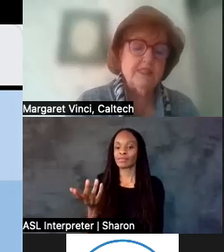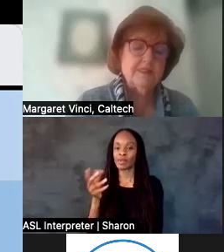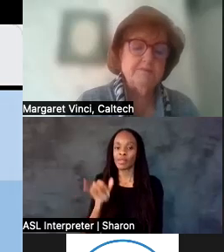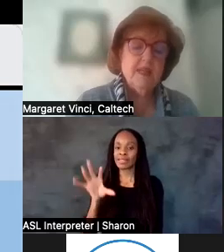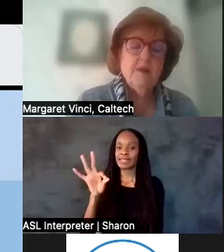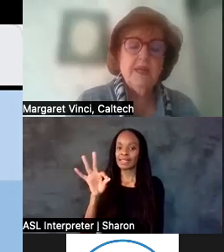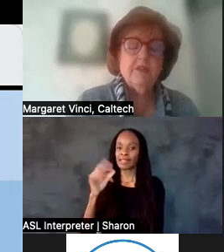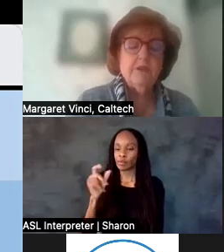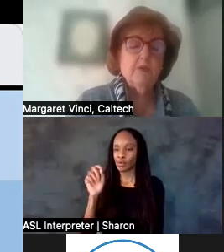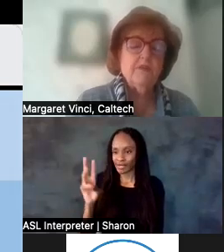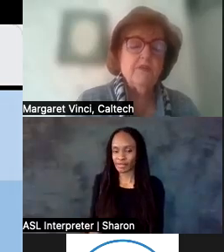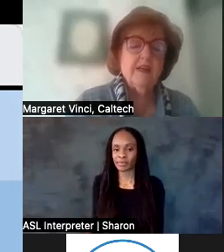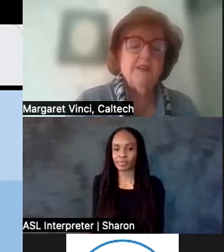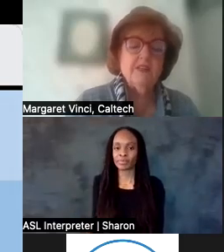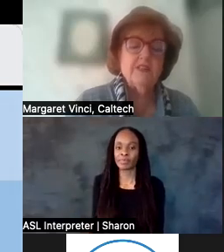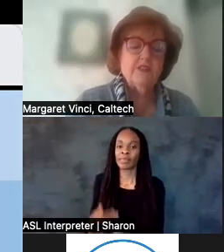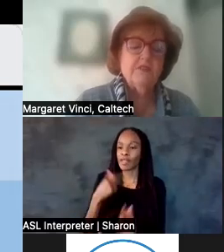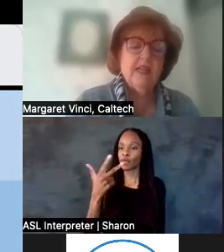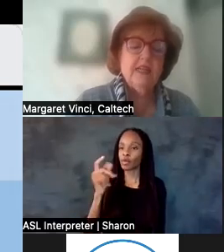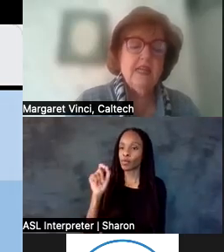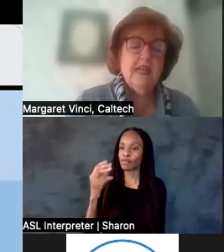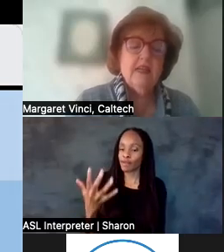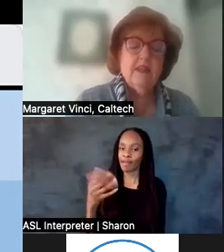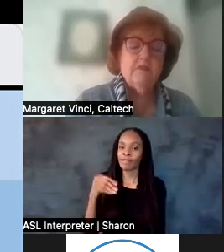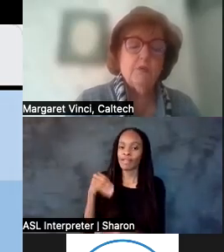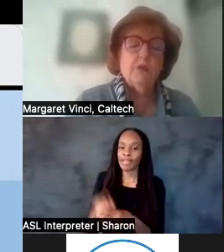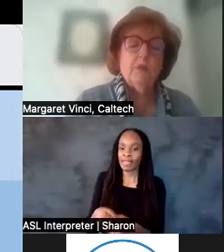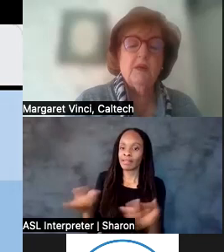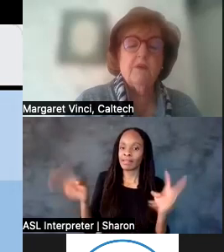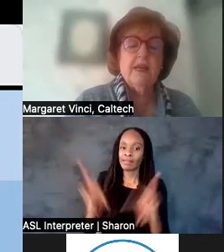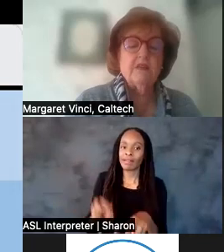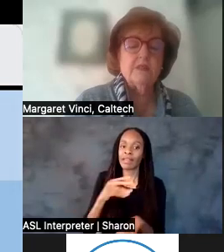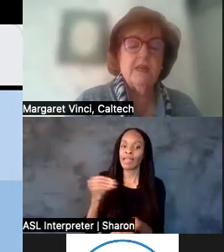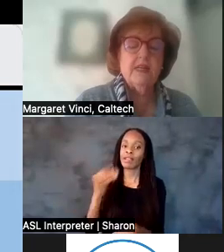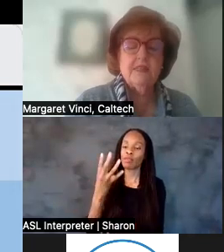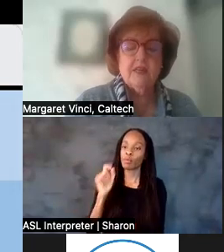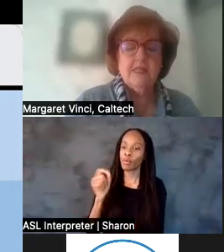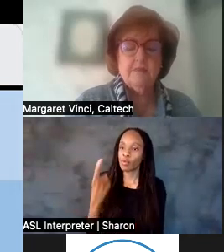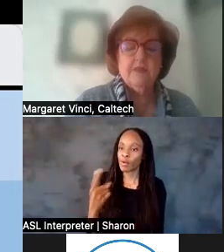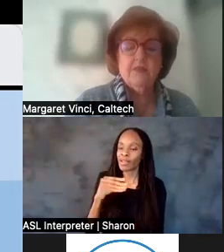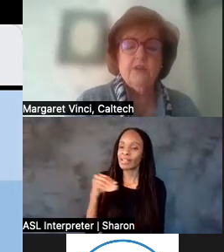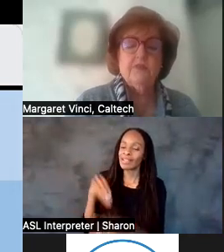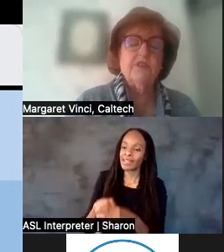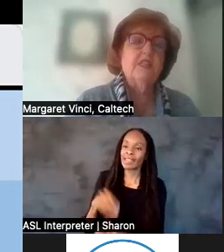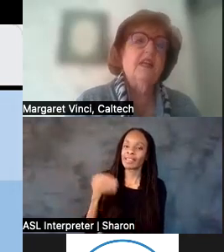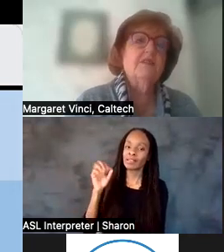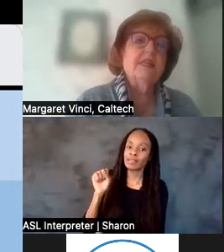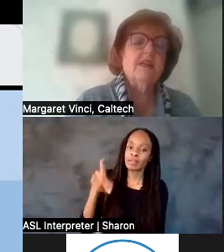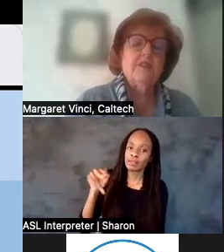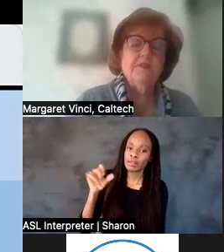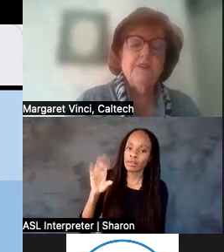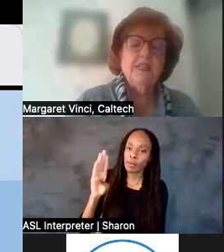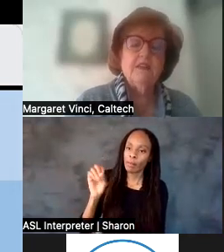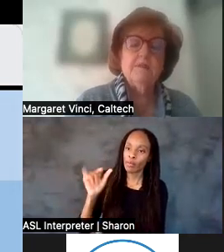3.6. We had a 3.5 near Lucerne Valley, and then a 4.1 in Borrego Springs on December the 31st. There